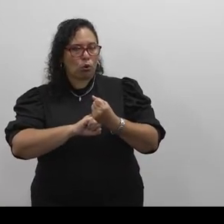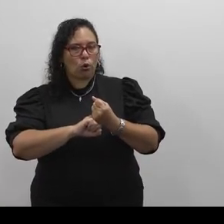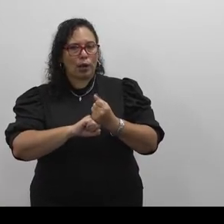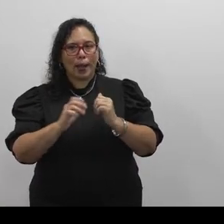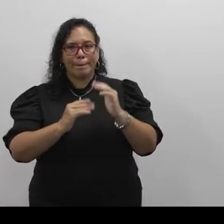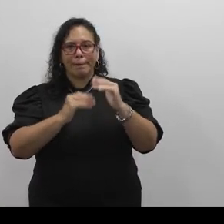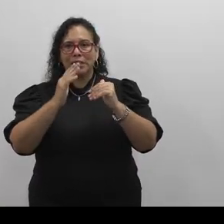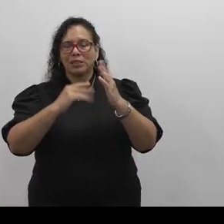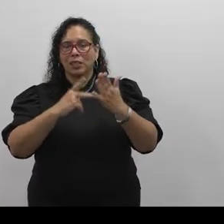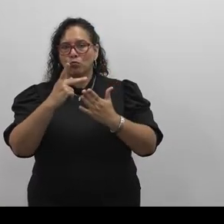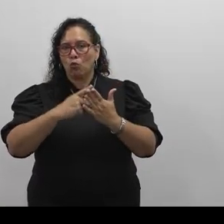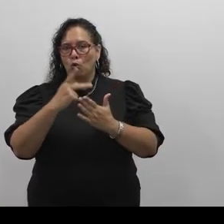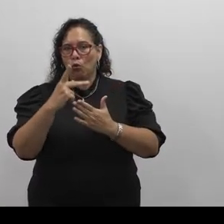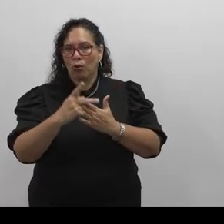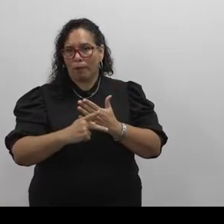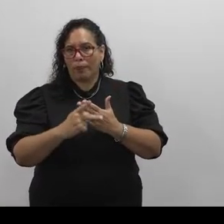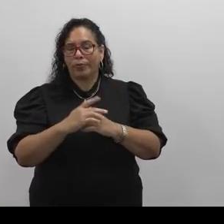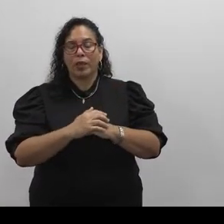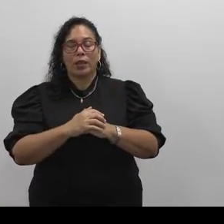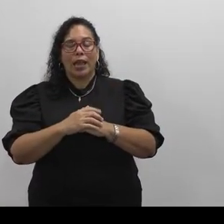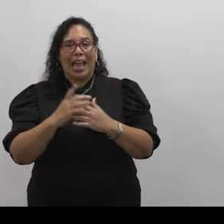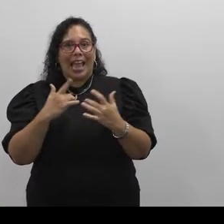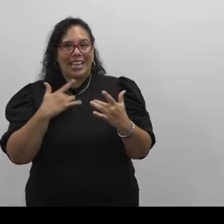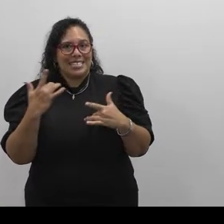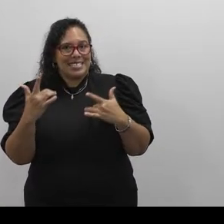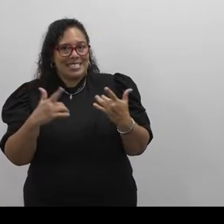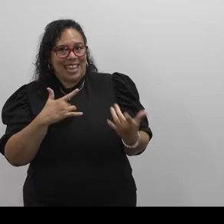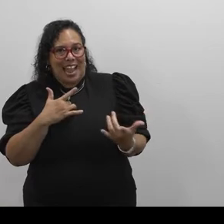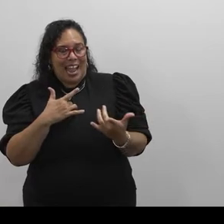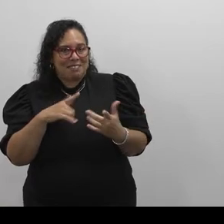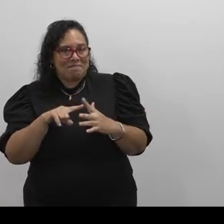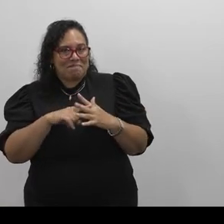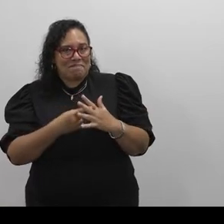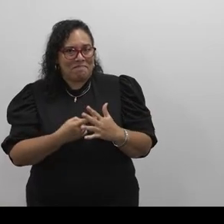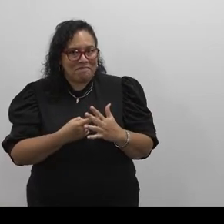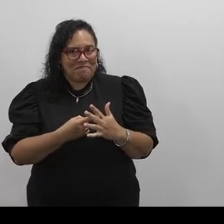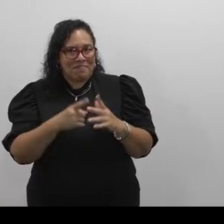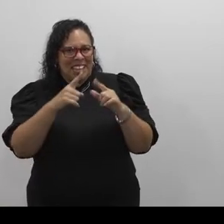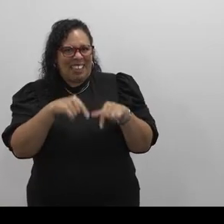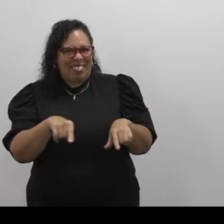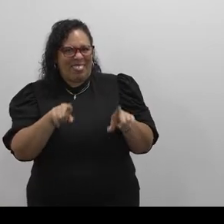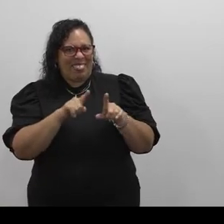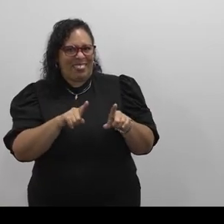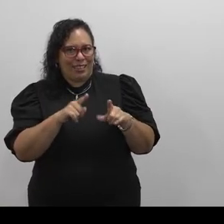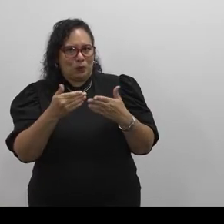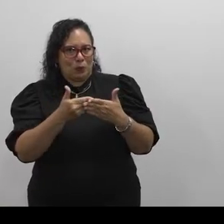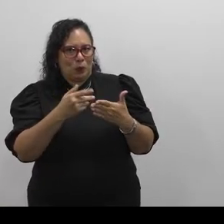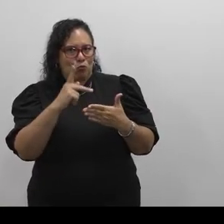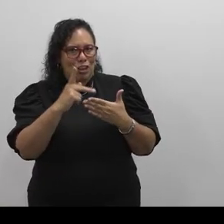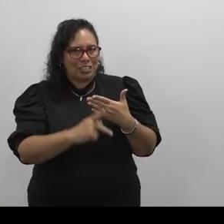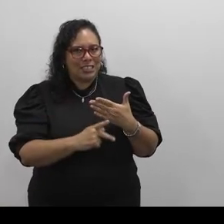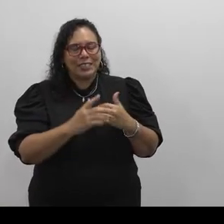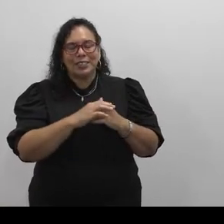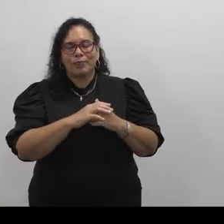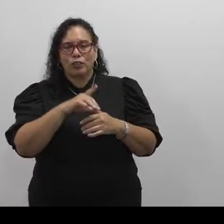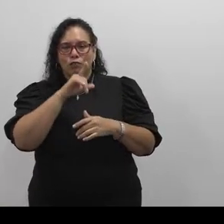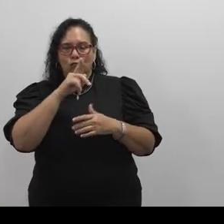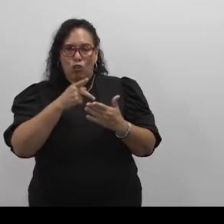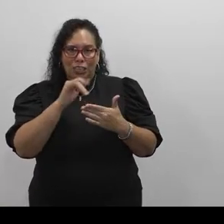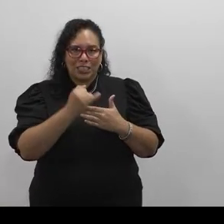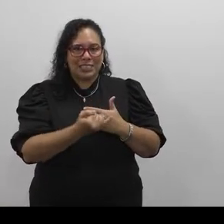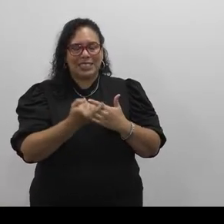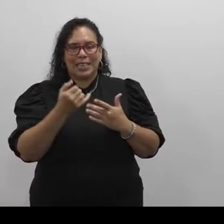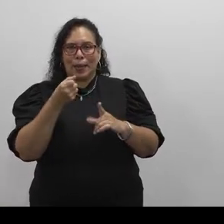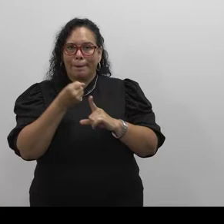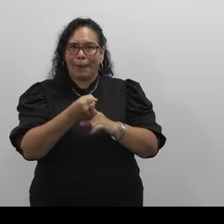building program. Super excited at the prospects of embarking on these type of projects, right? To be able to go and really impact our